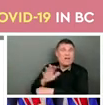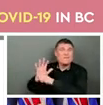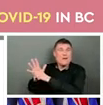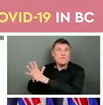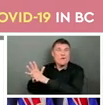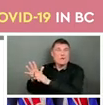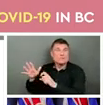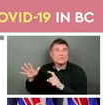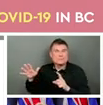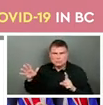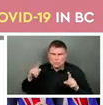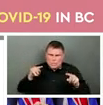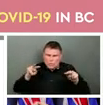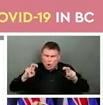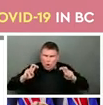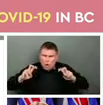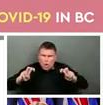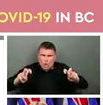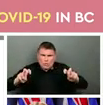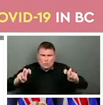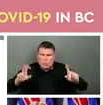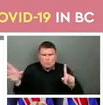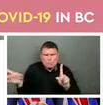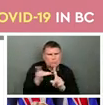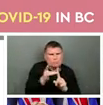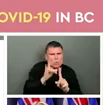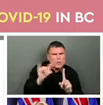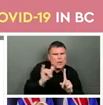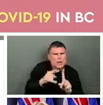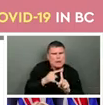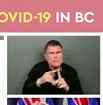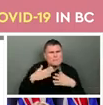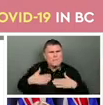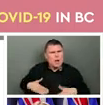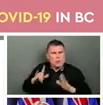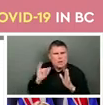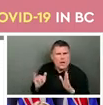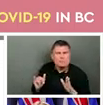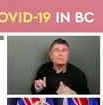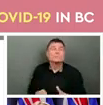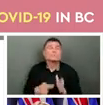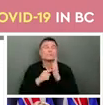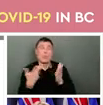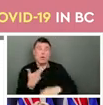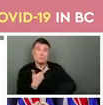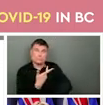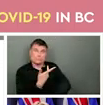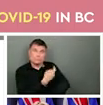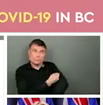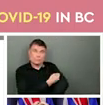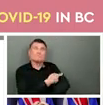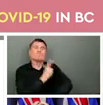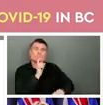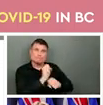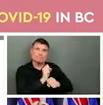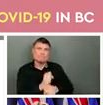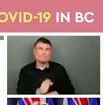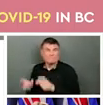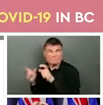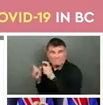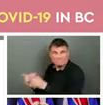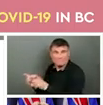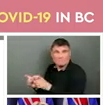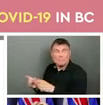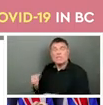And what this shows us is that immunization is preventing 7 out of 10 infections across the province. So we